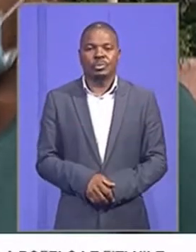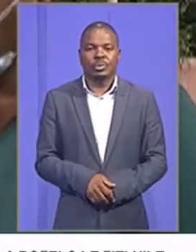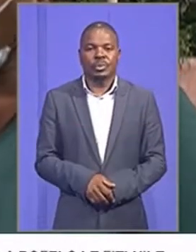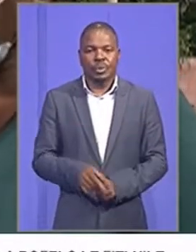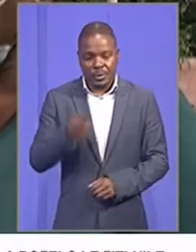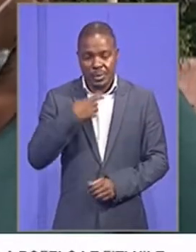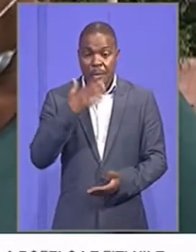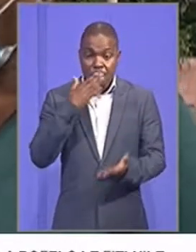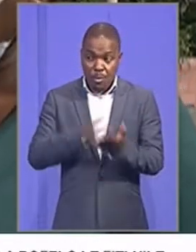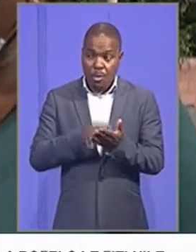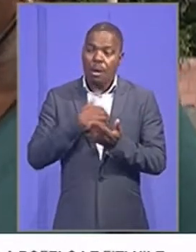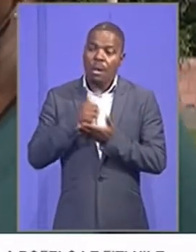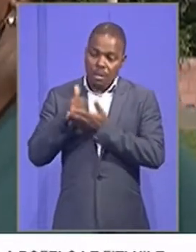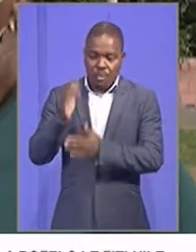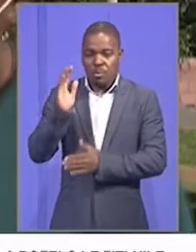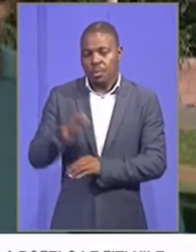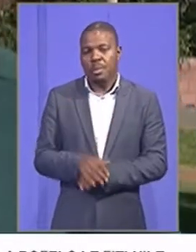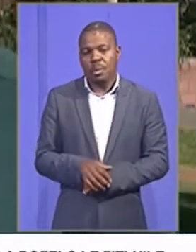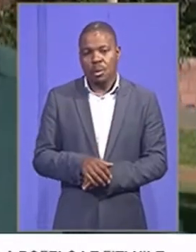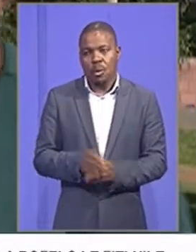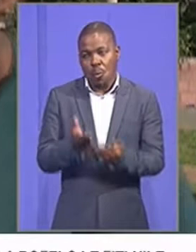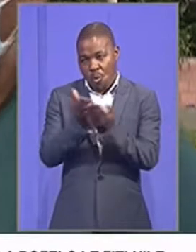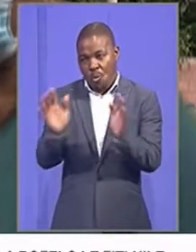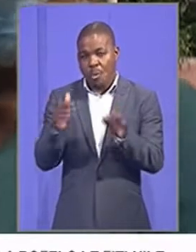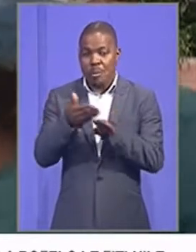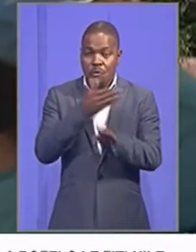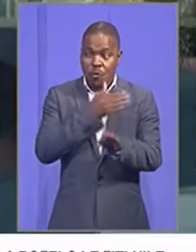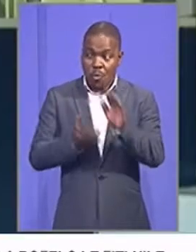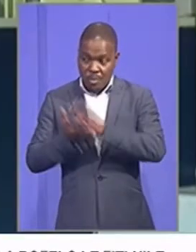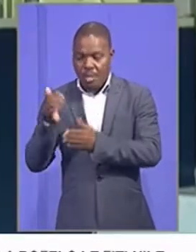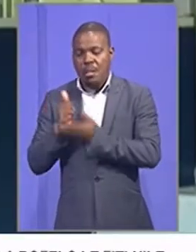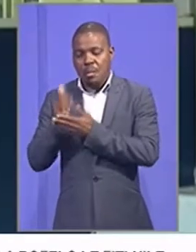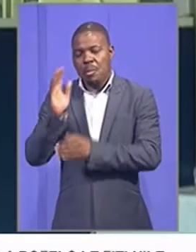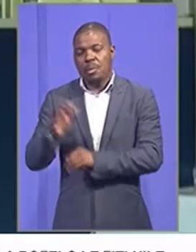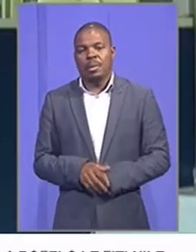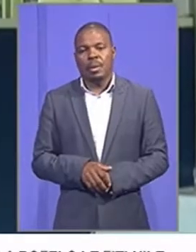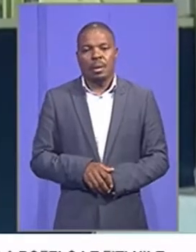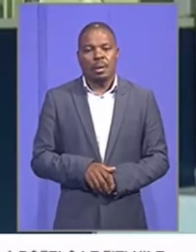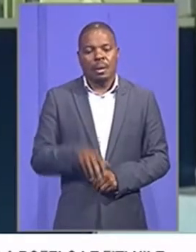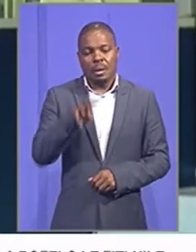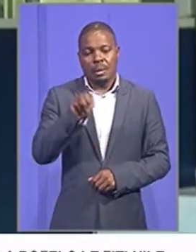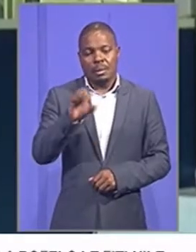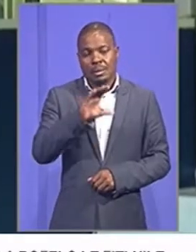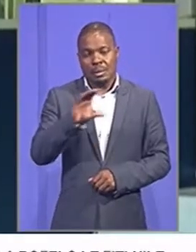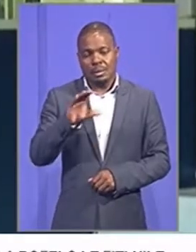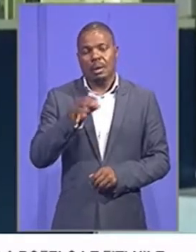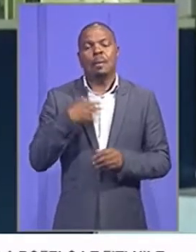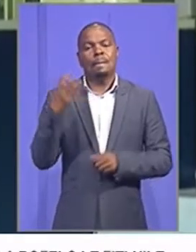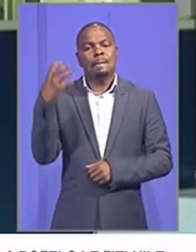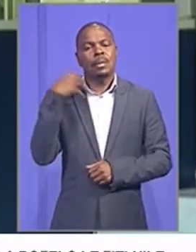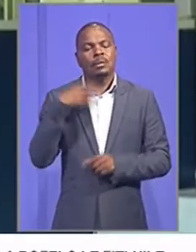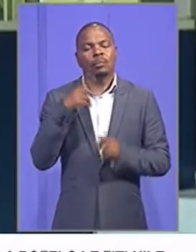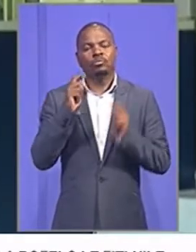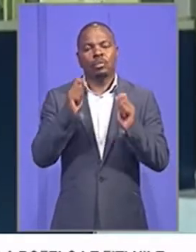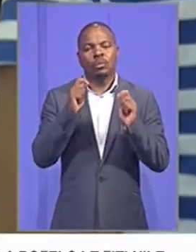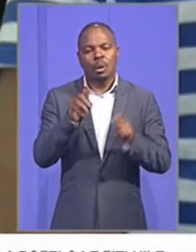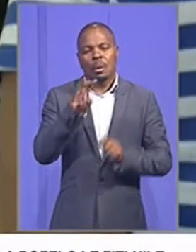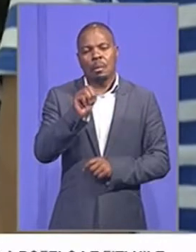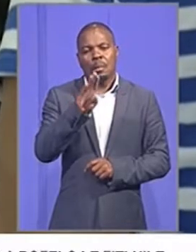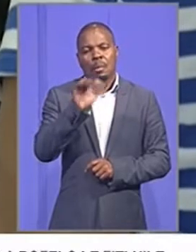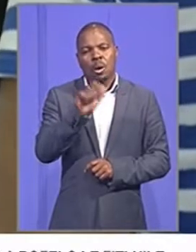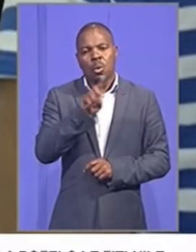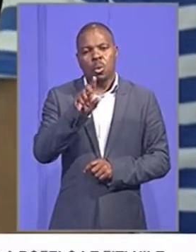ha ba tshepisa hore re tla ba thusa botle before ba tsamama. Letona la dipalangwang Fikileng Balula o entse tlhokomediso ya